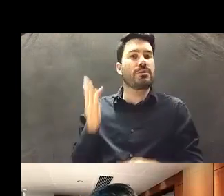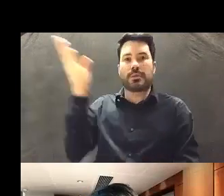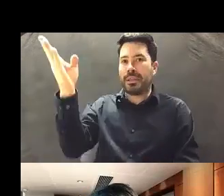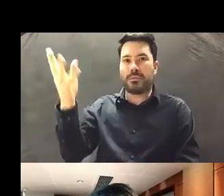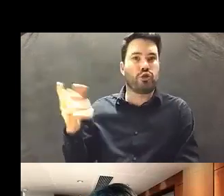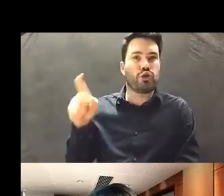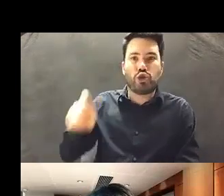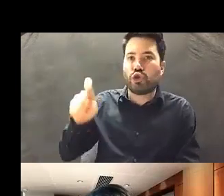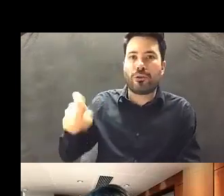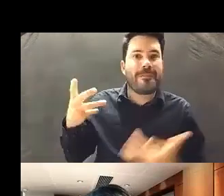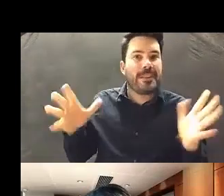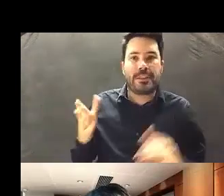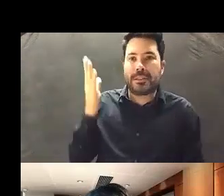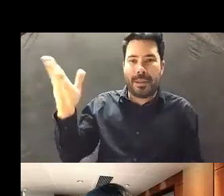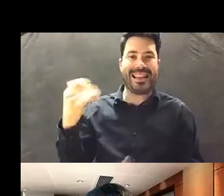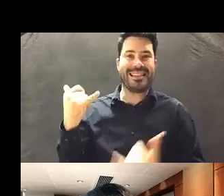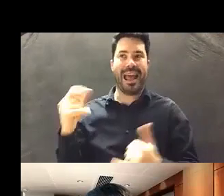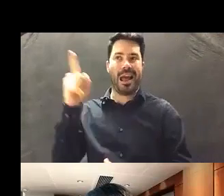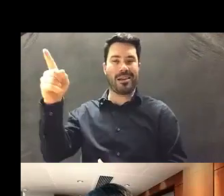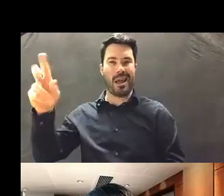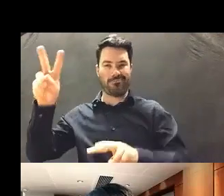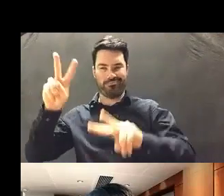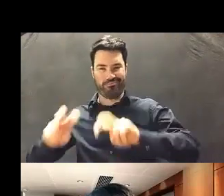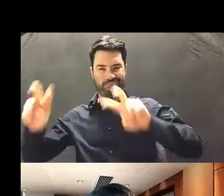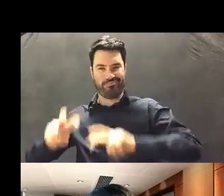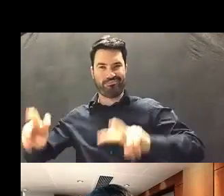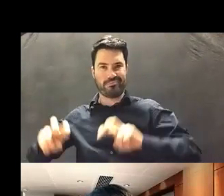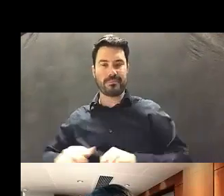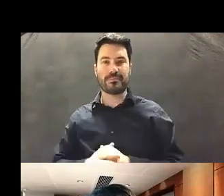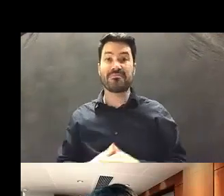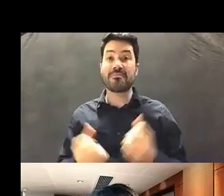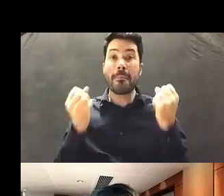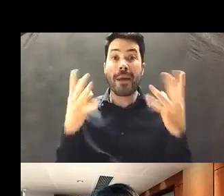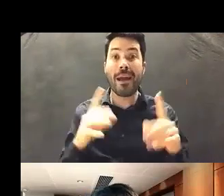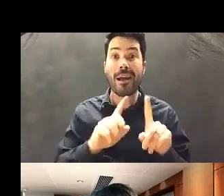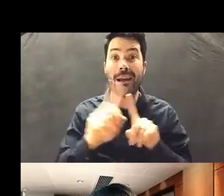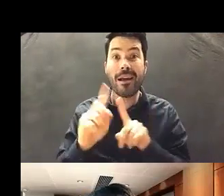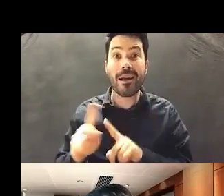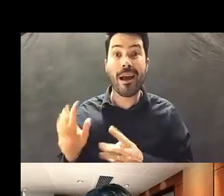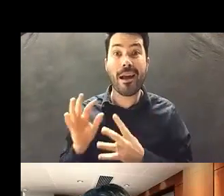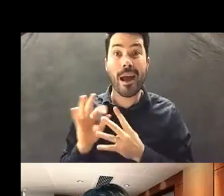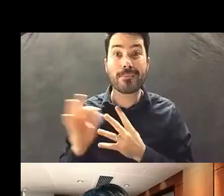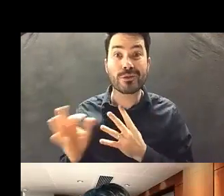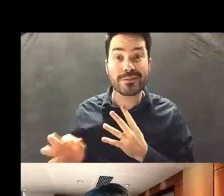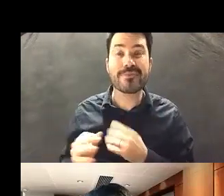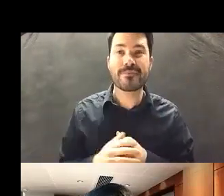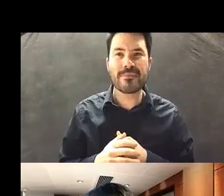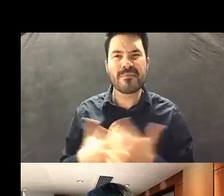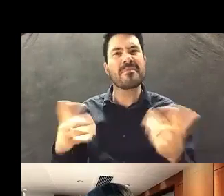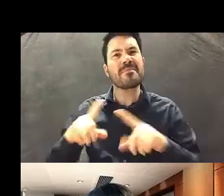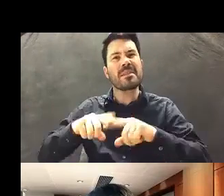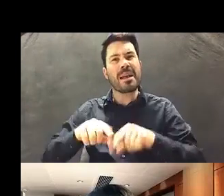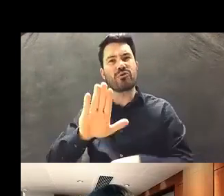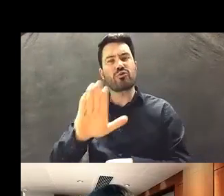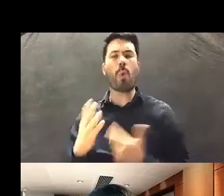being reviewed. Various options are available based on what is most convenient for